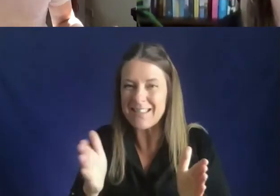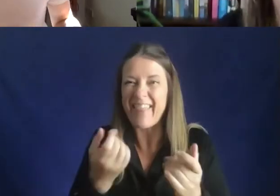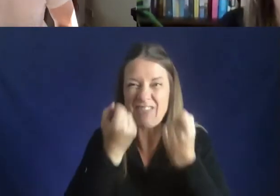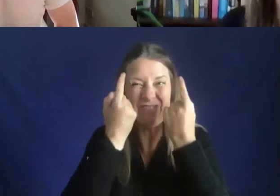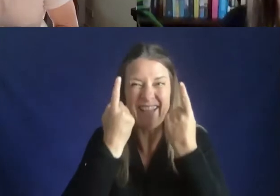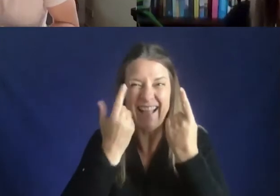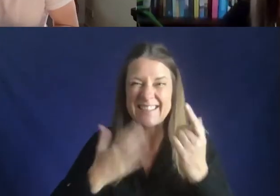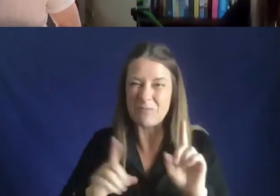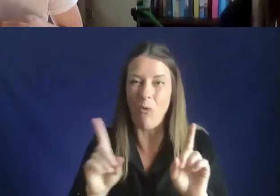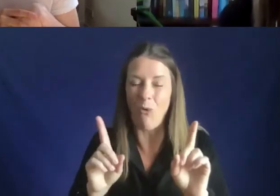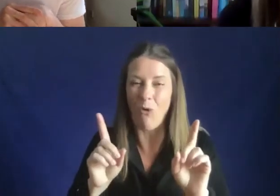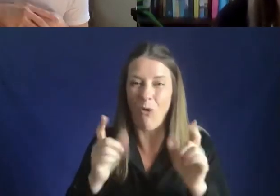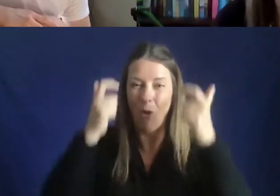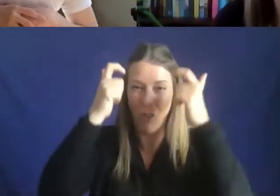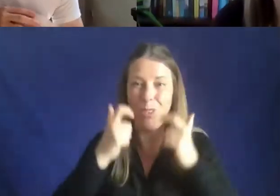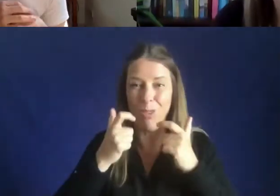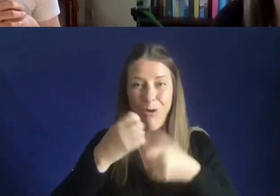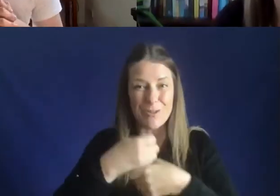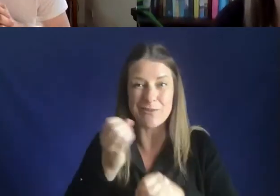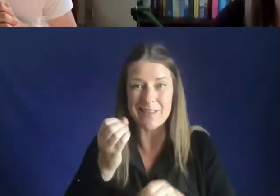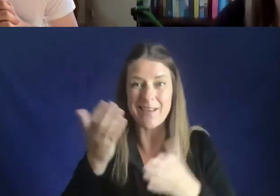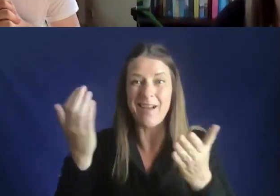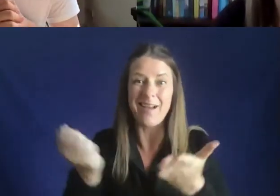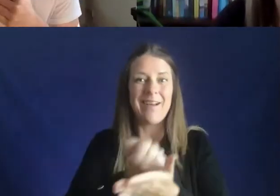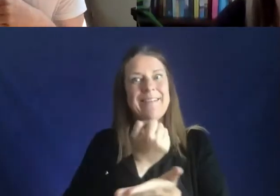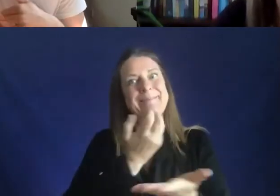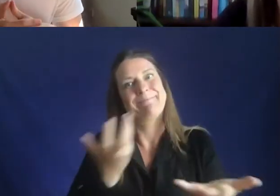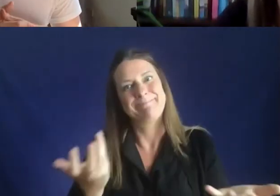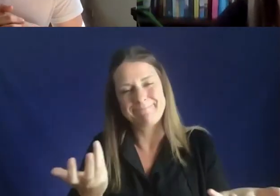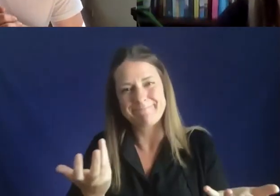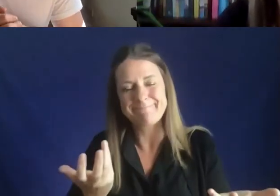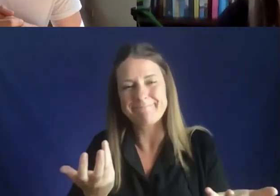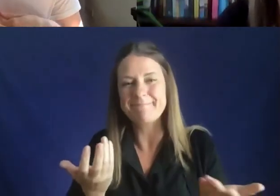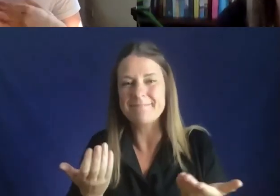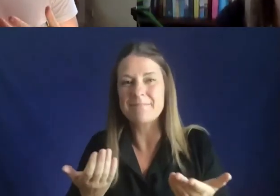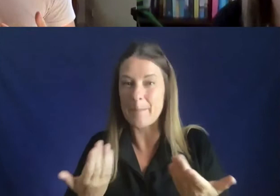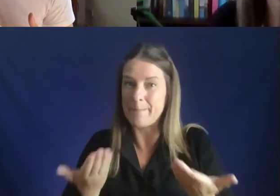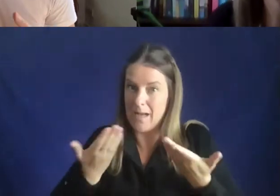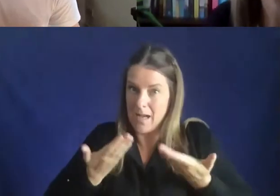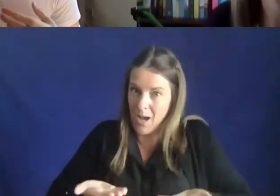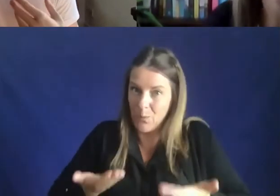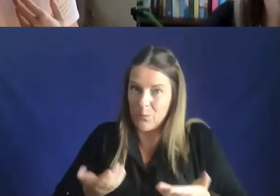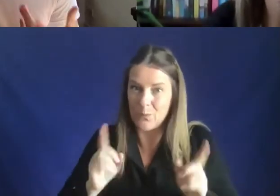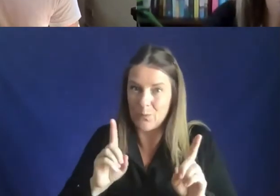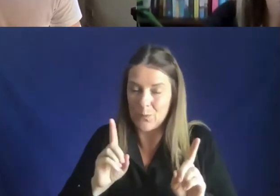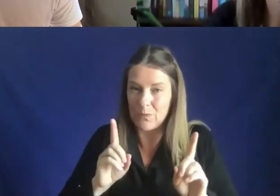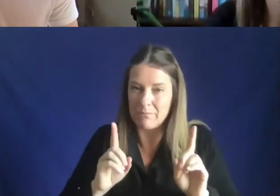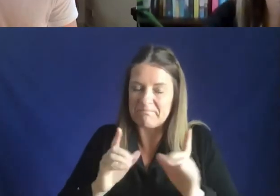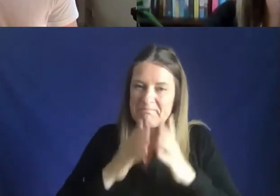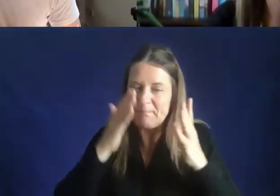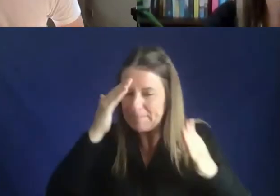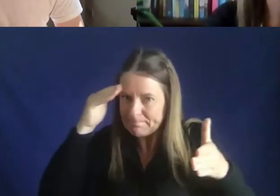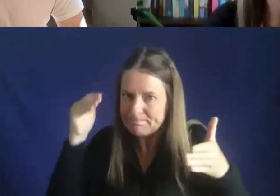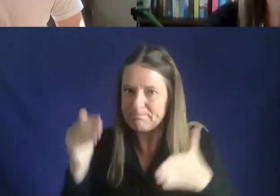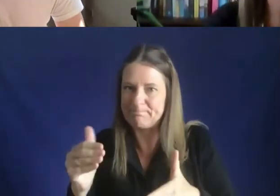probably yeah, that's time. But I think for me right now, the main focus is to further this